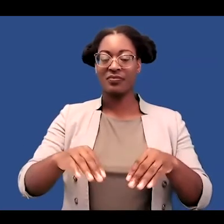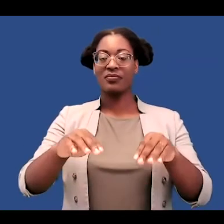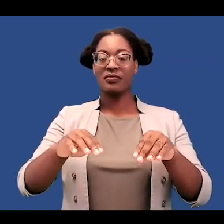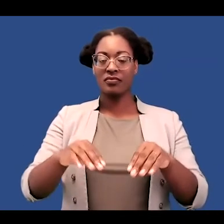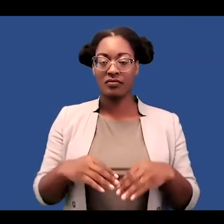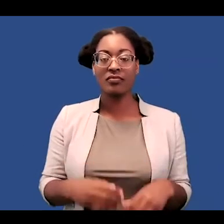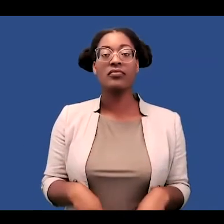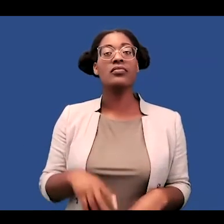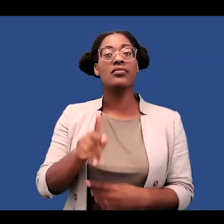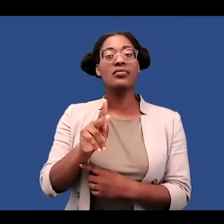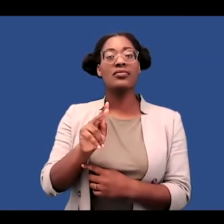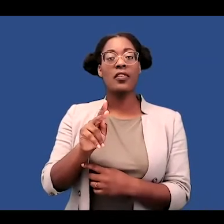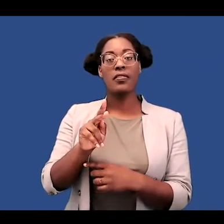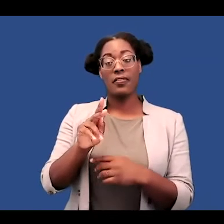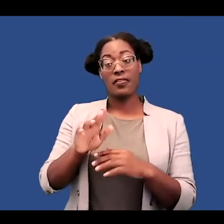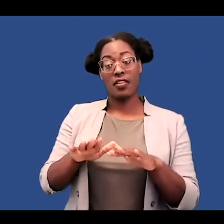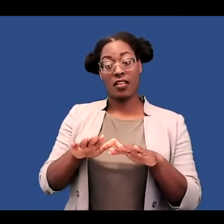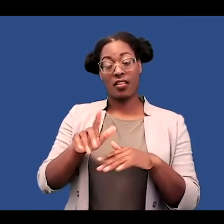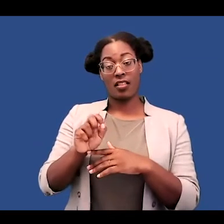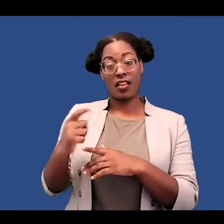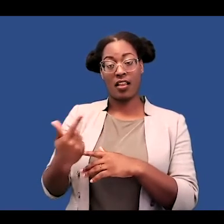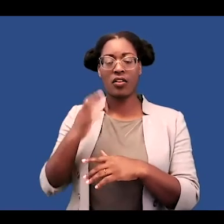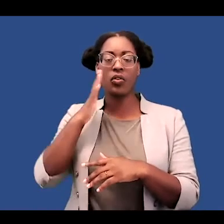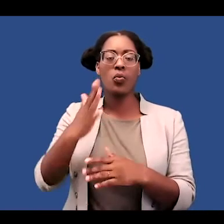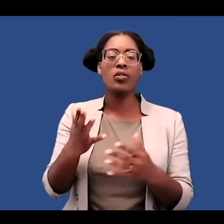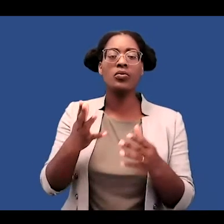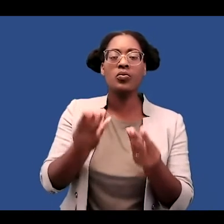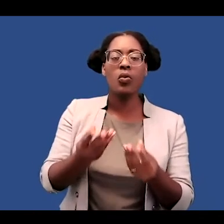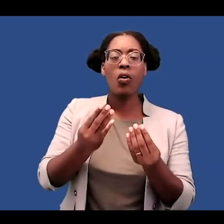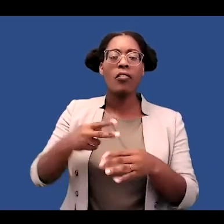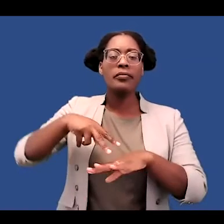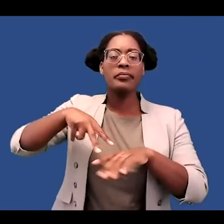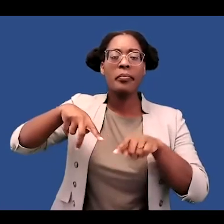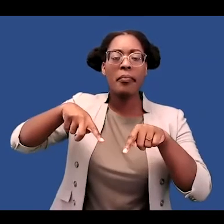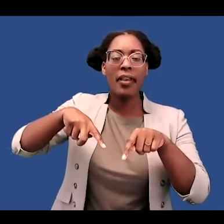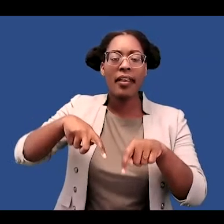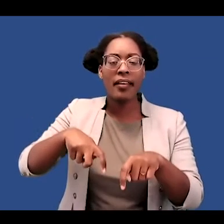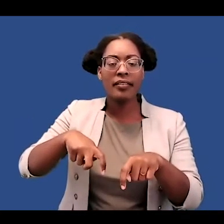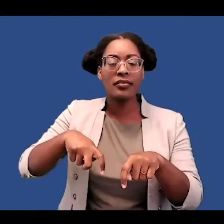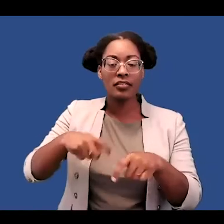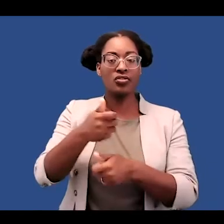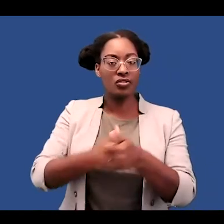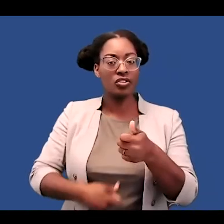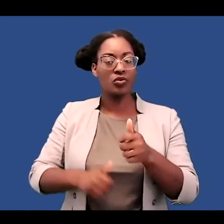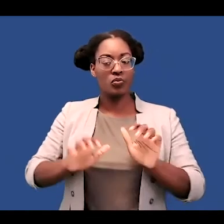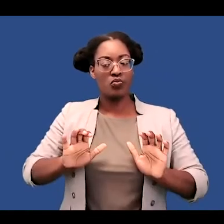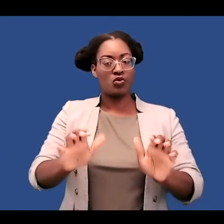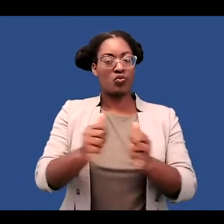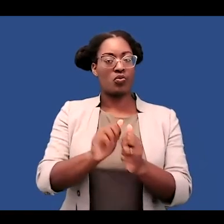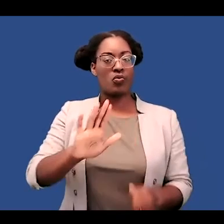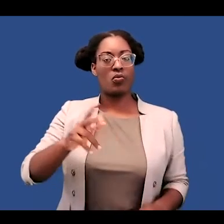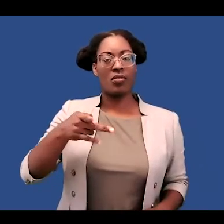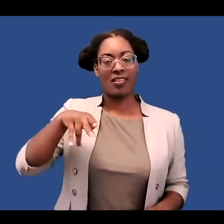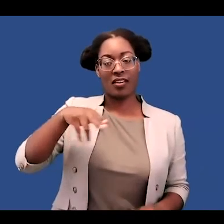hoop, slightly bending and straightening the forward leg, shifting your weight, and rocking front to back on each push of the